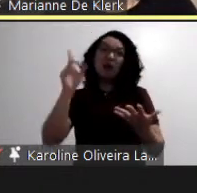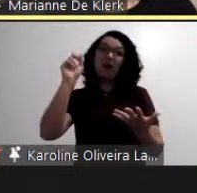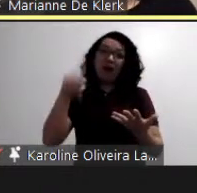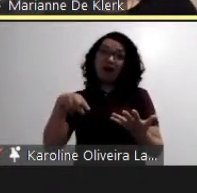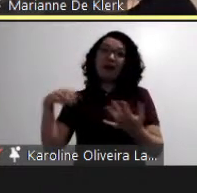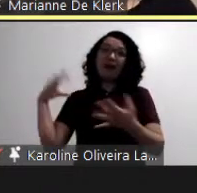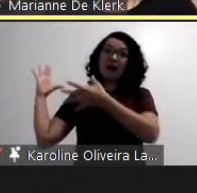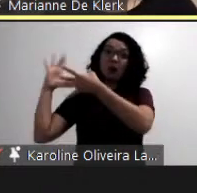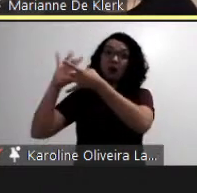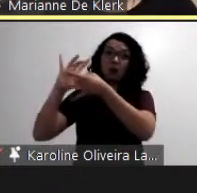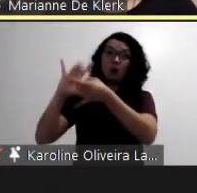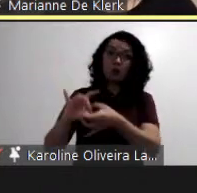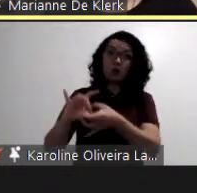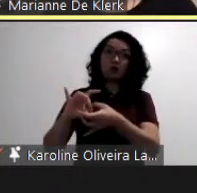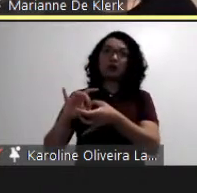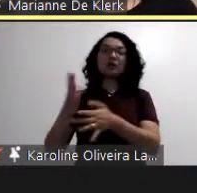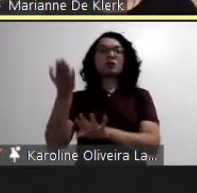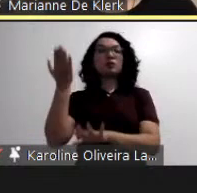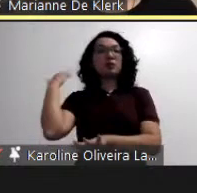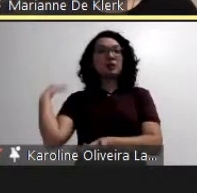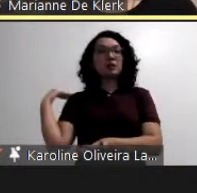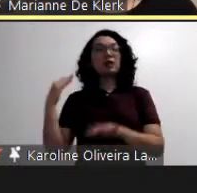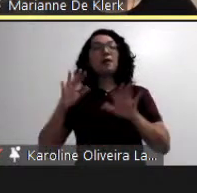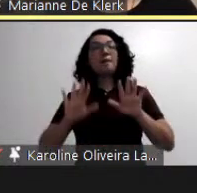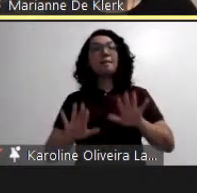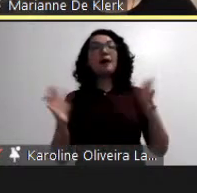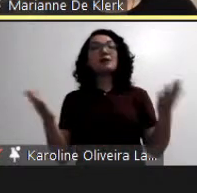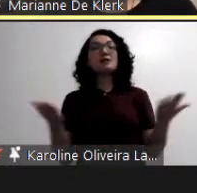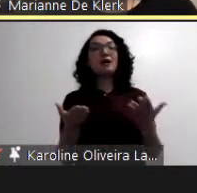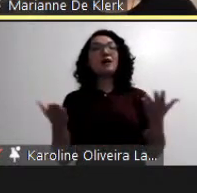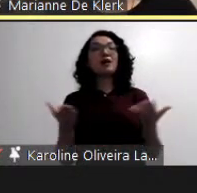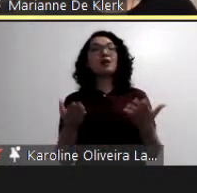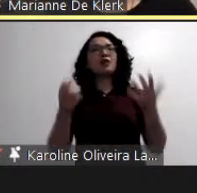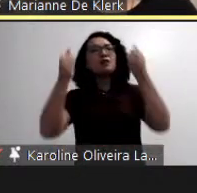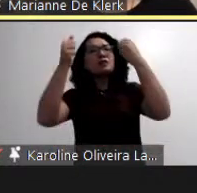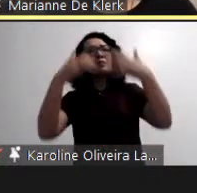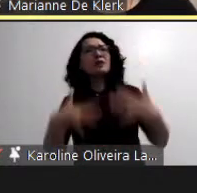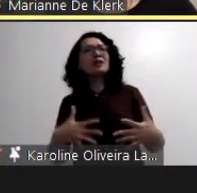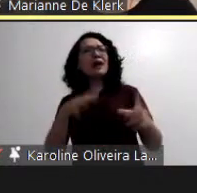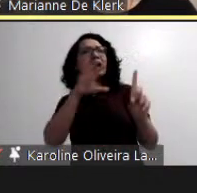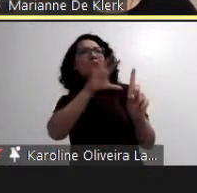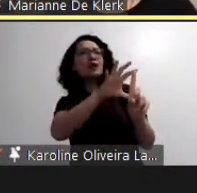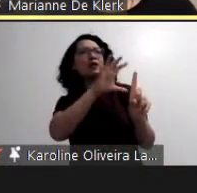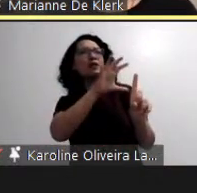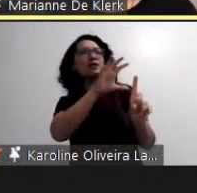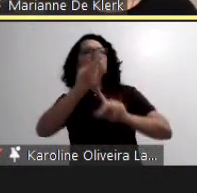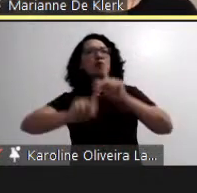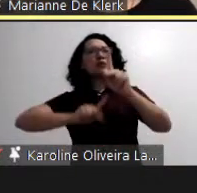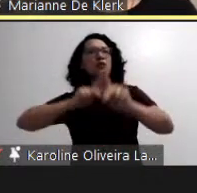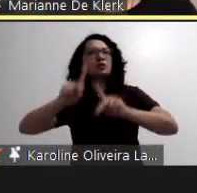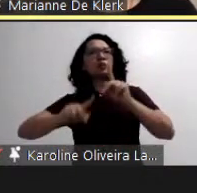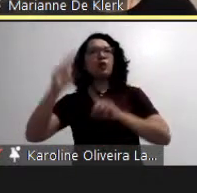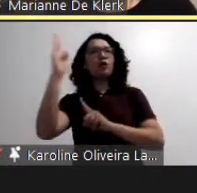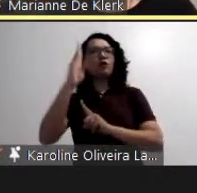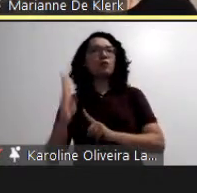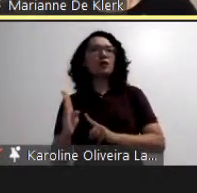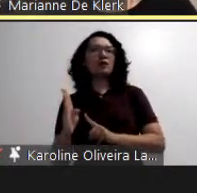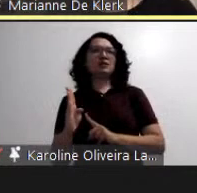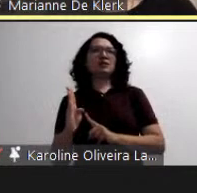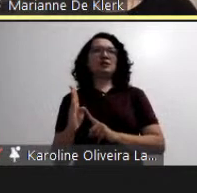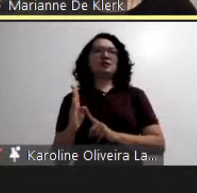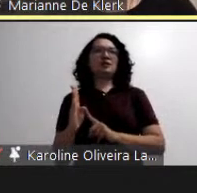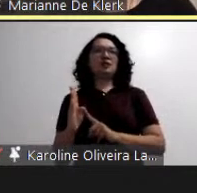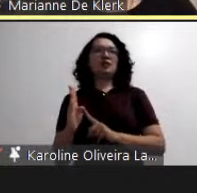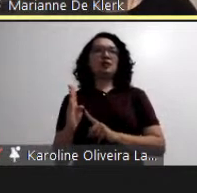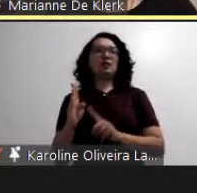the immense influence of Brazilian architecture, and South Africa absolutely embraced it, but it also, with modernism, in